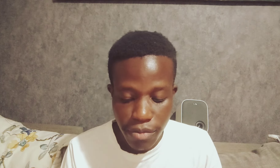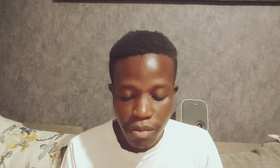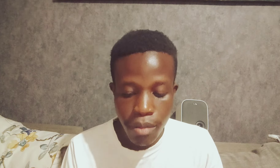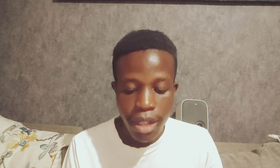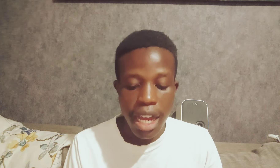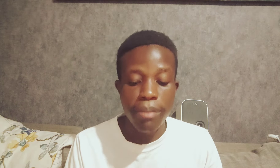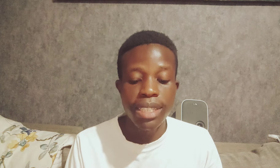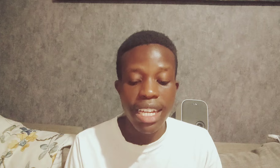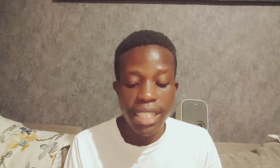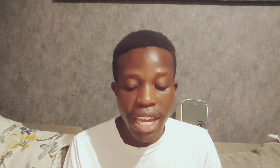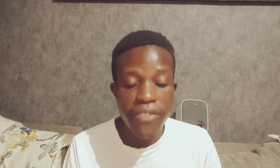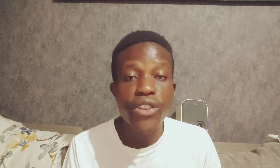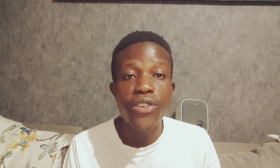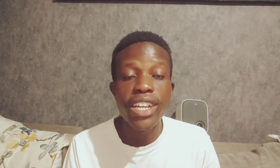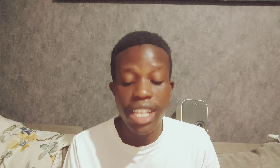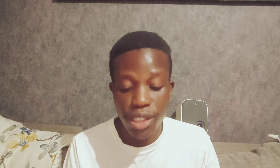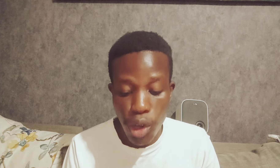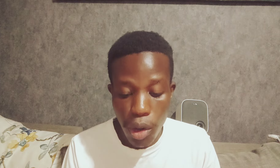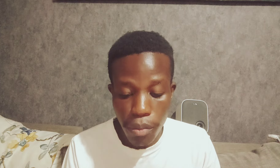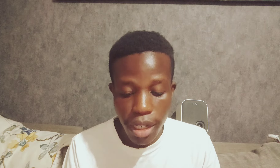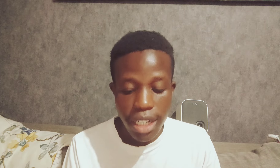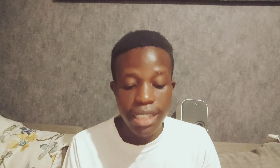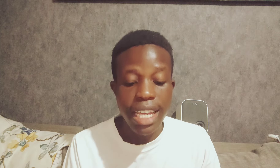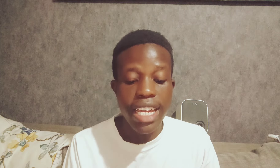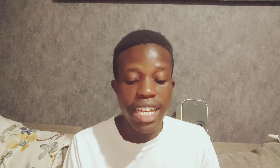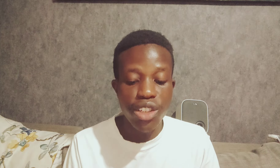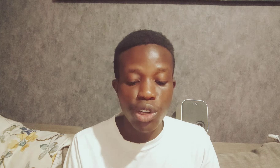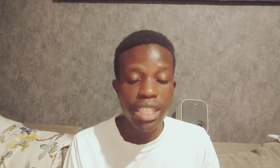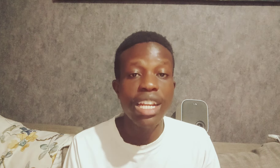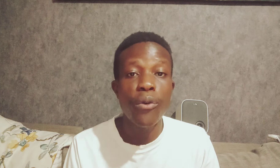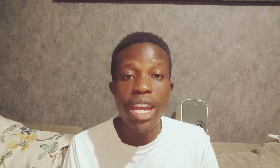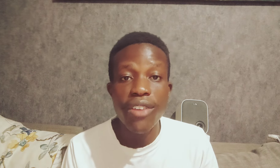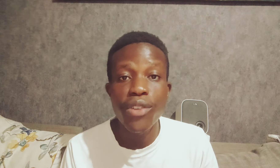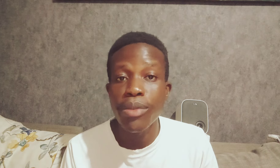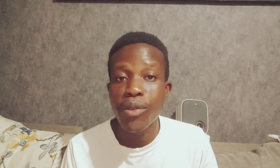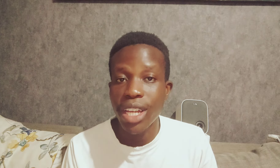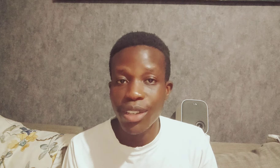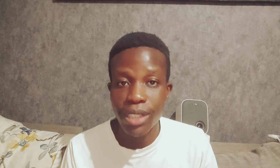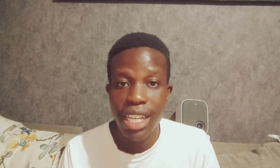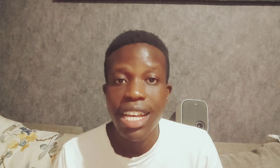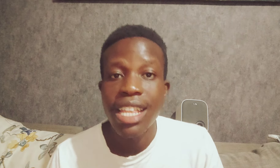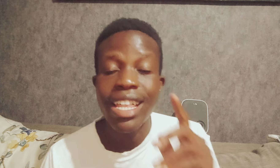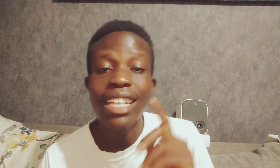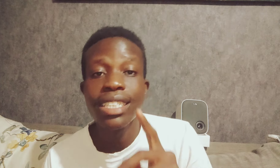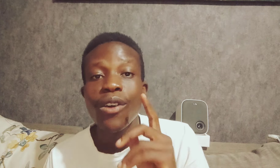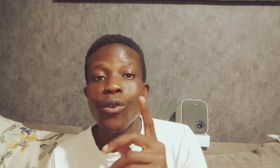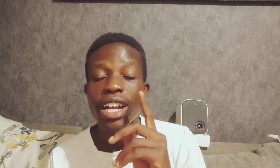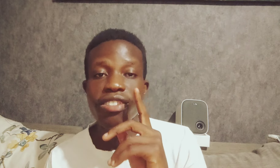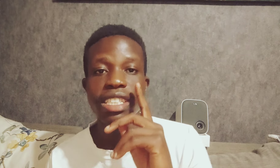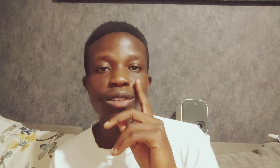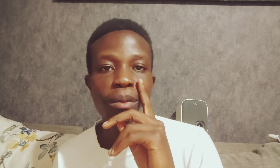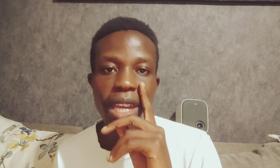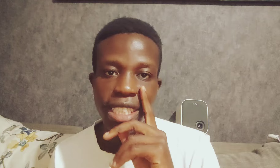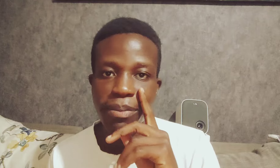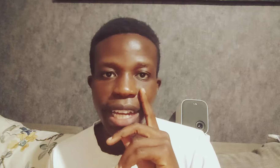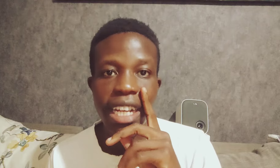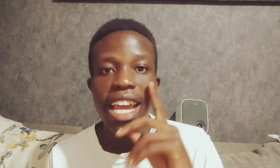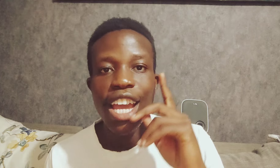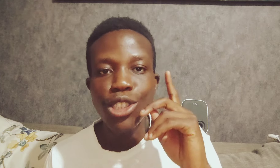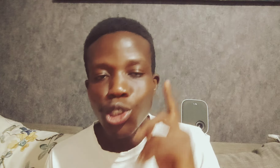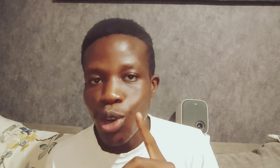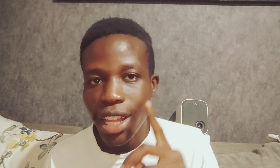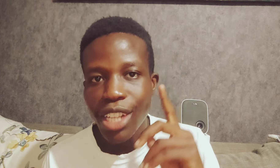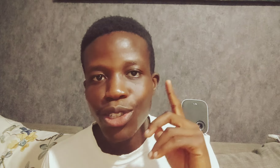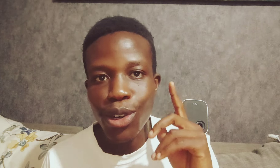kit. Stay safe during the storm. Stay indoors and away from the windows. That's one critical measure,